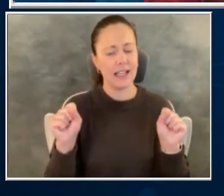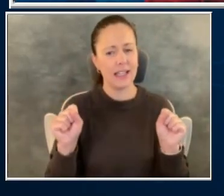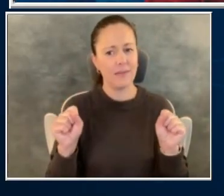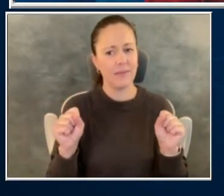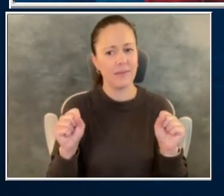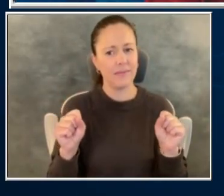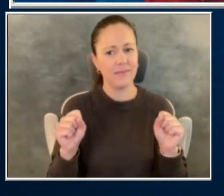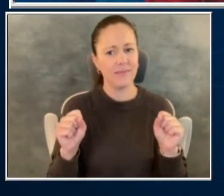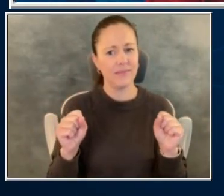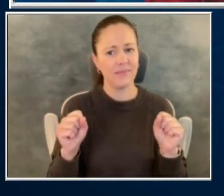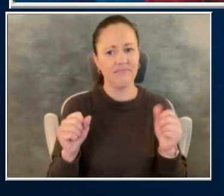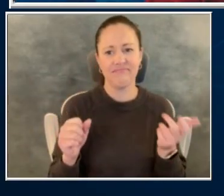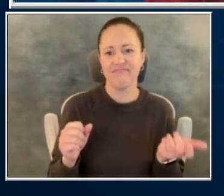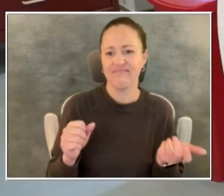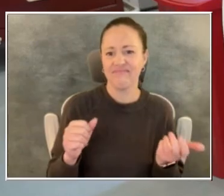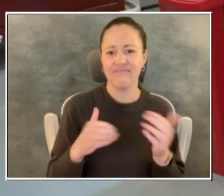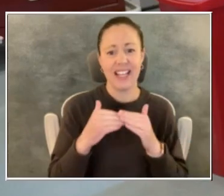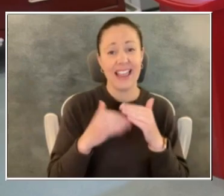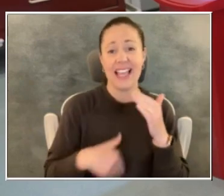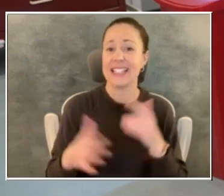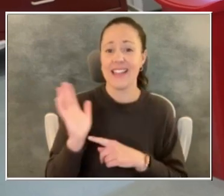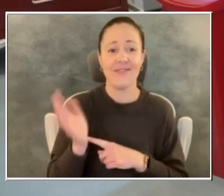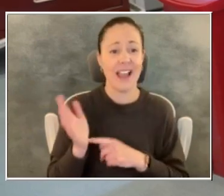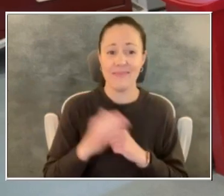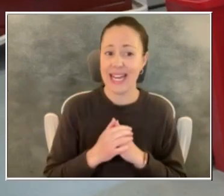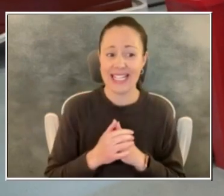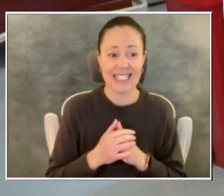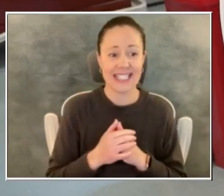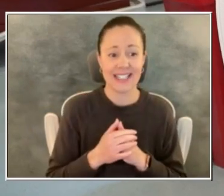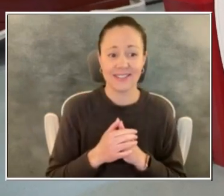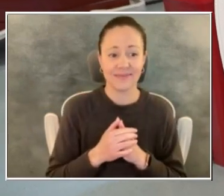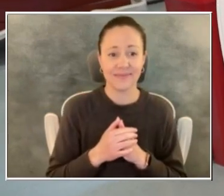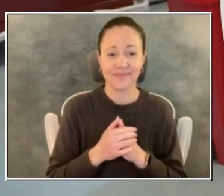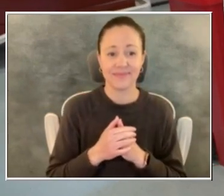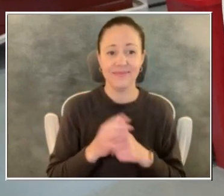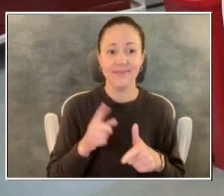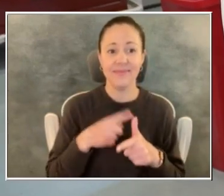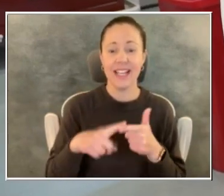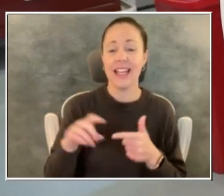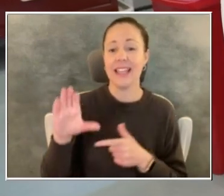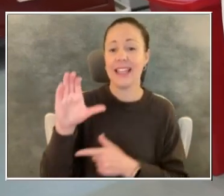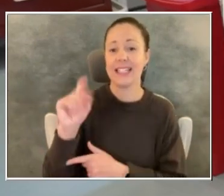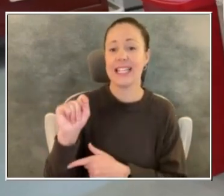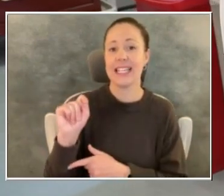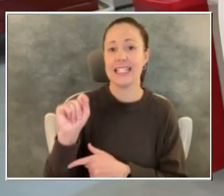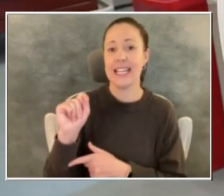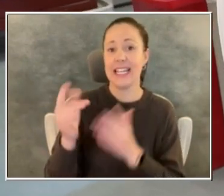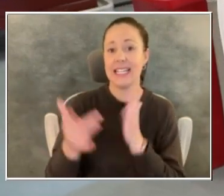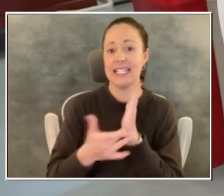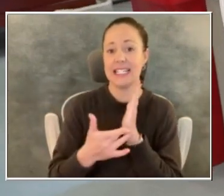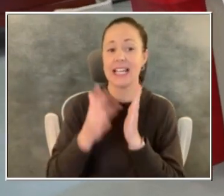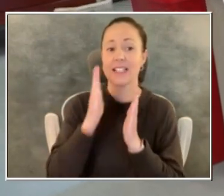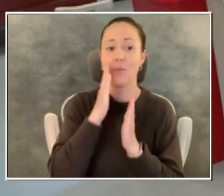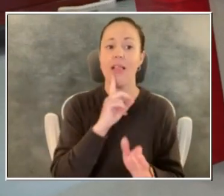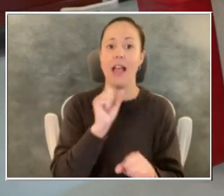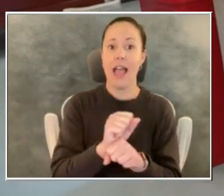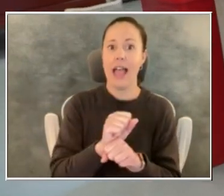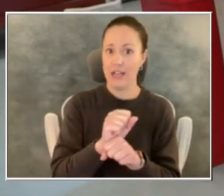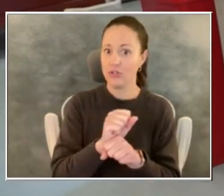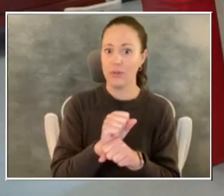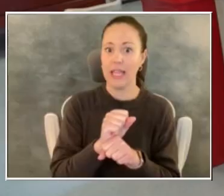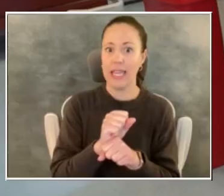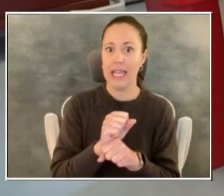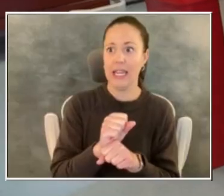This will take less than 5 minutes, and then the CT techs will actually process the images and get us